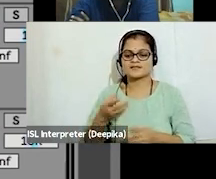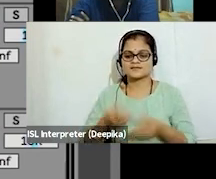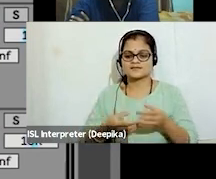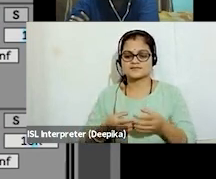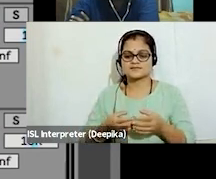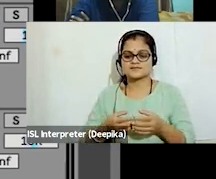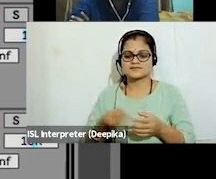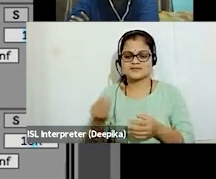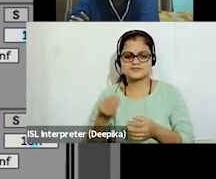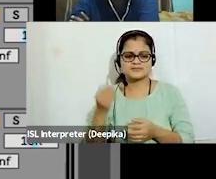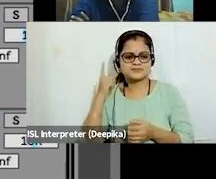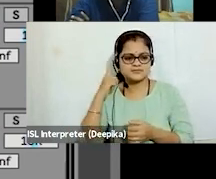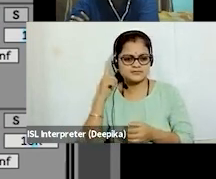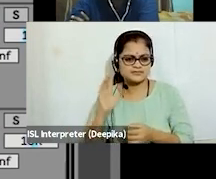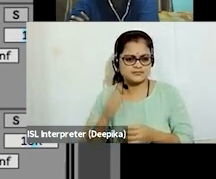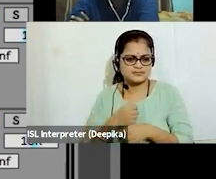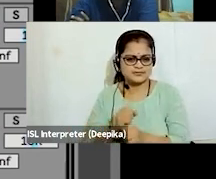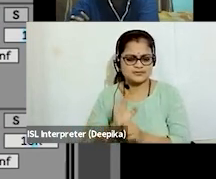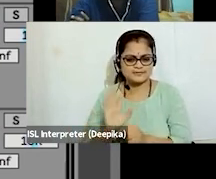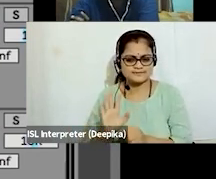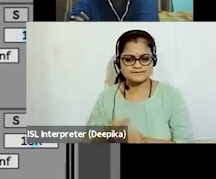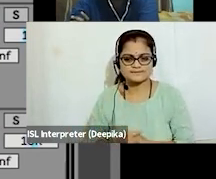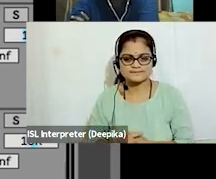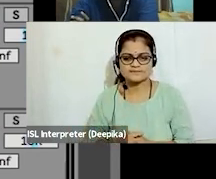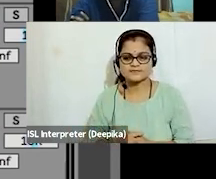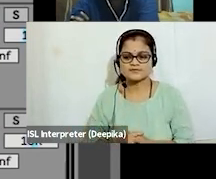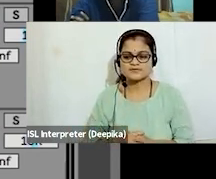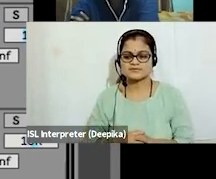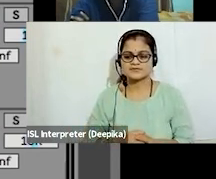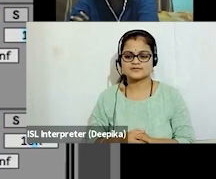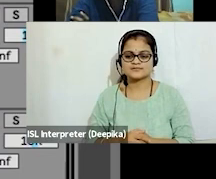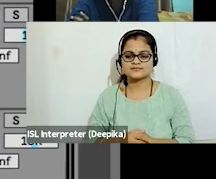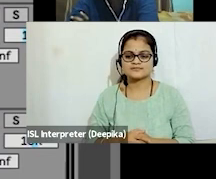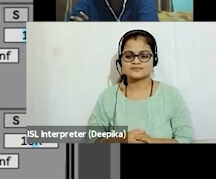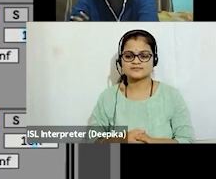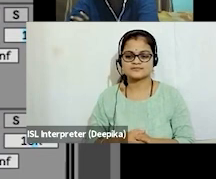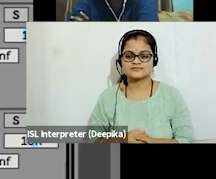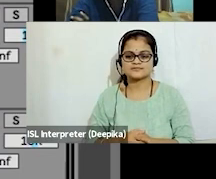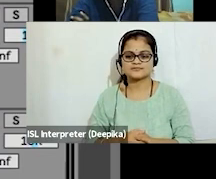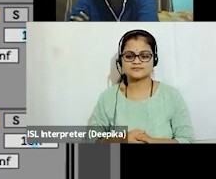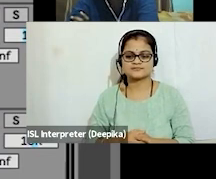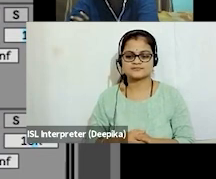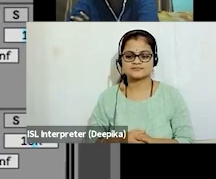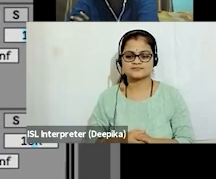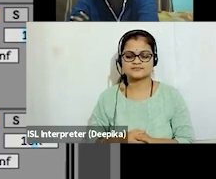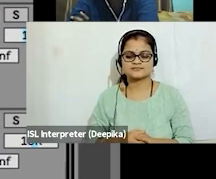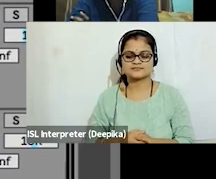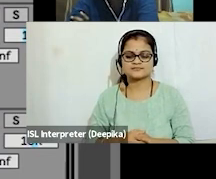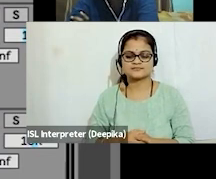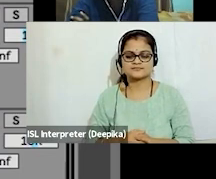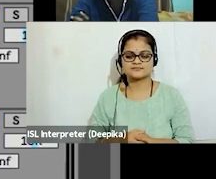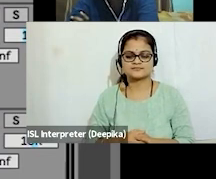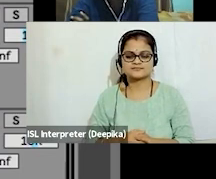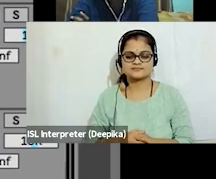keys, which I think is it's quite likely that that'll be obsolete at some